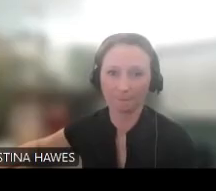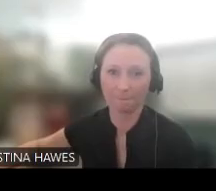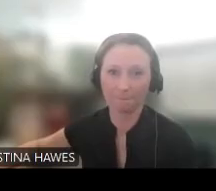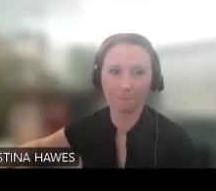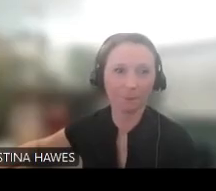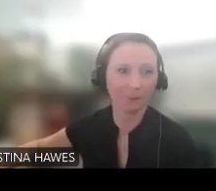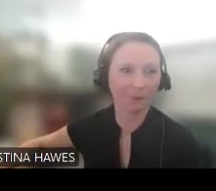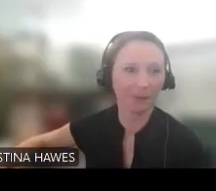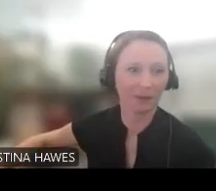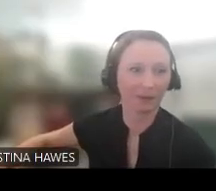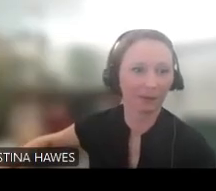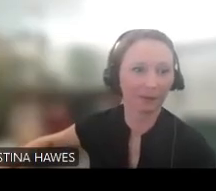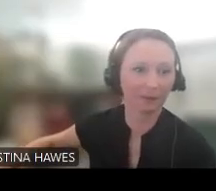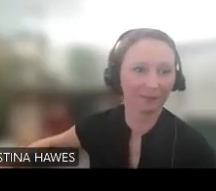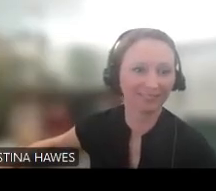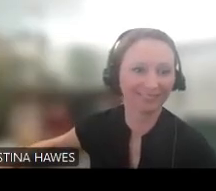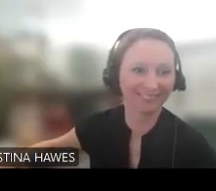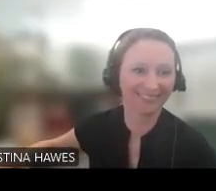start.